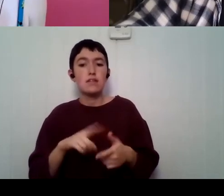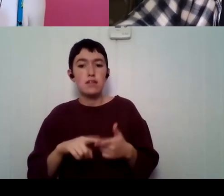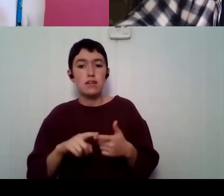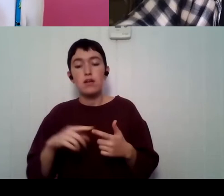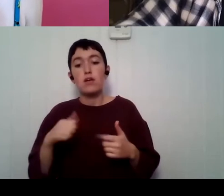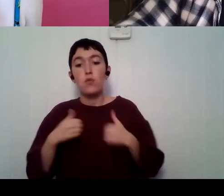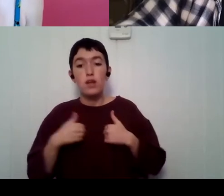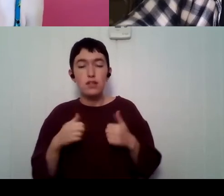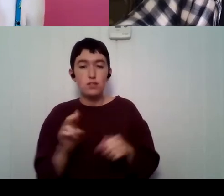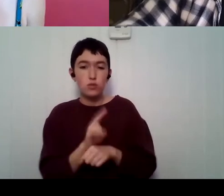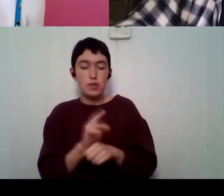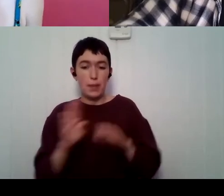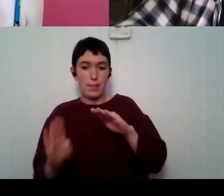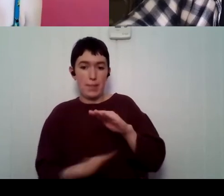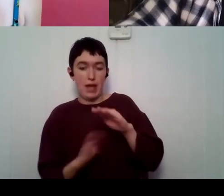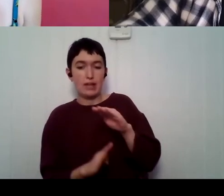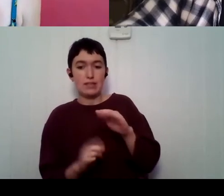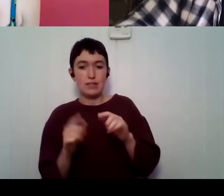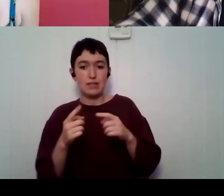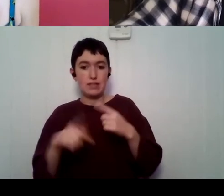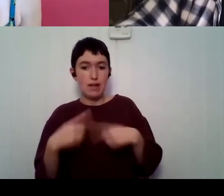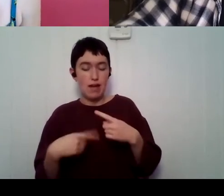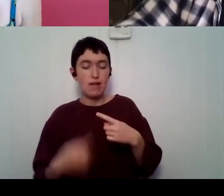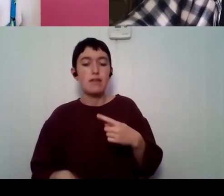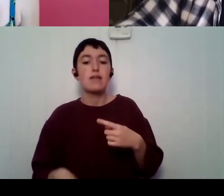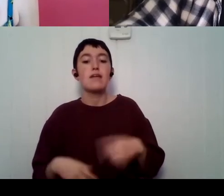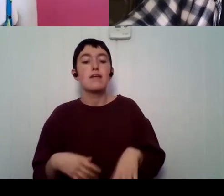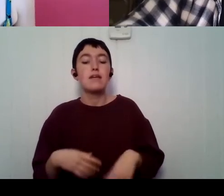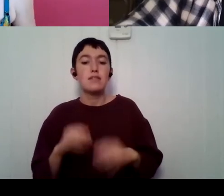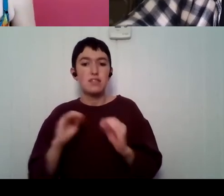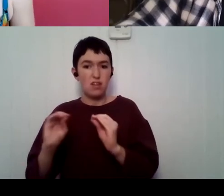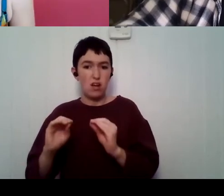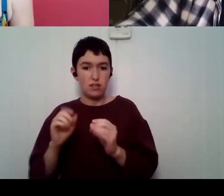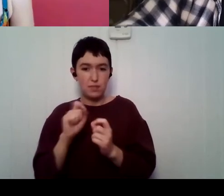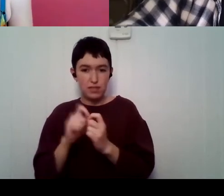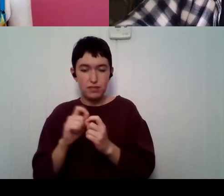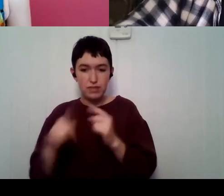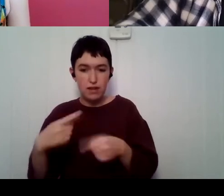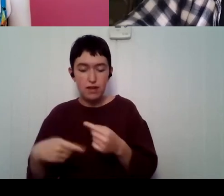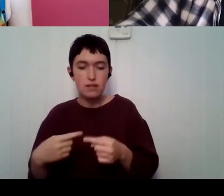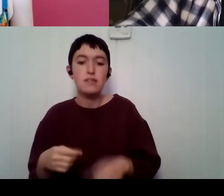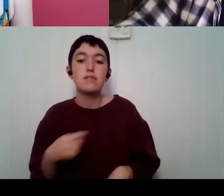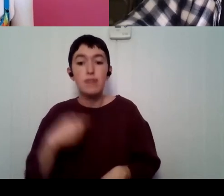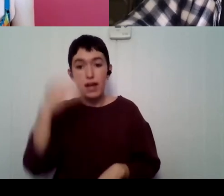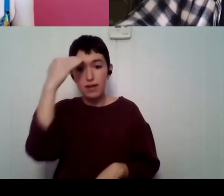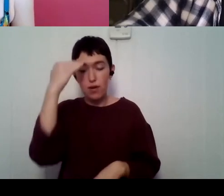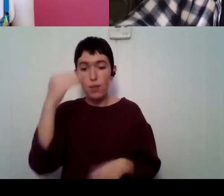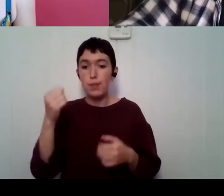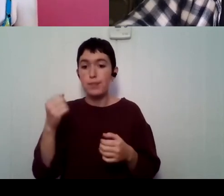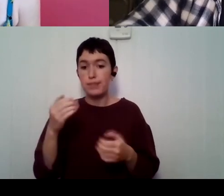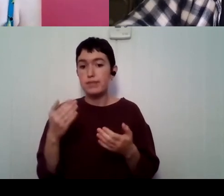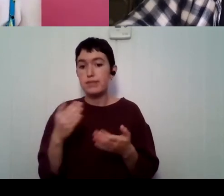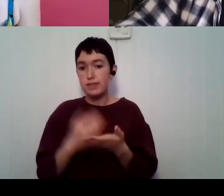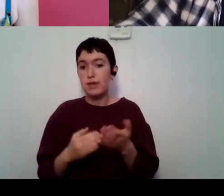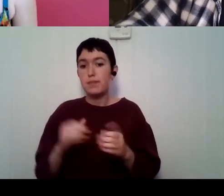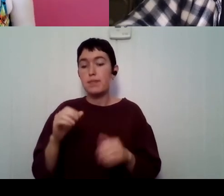signing. They're not writing soliloquies necessarily, but I know there are folks that actually are primatologists that would like to do more work in that area. I actually just